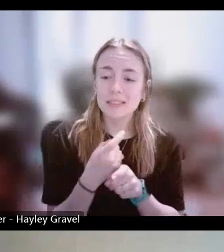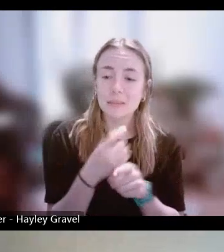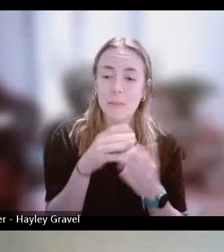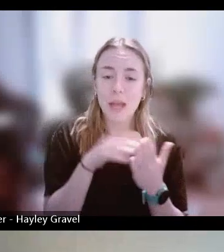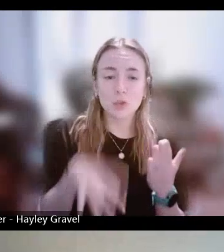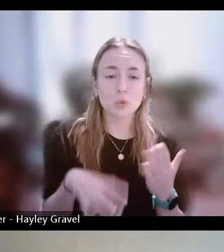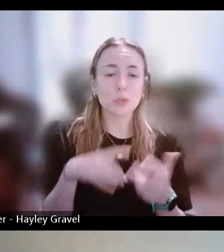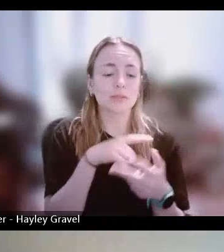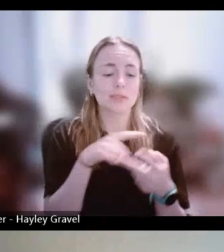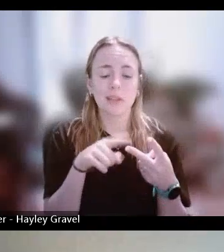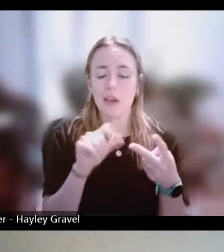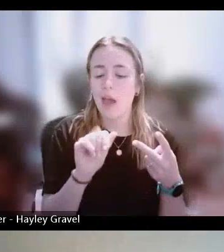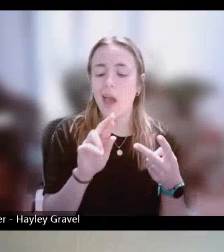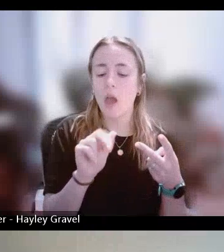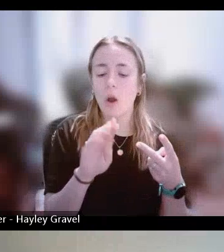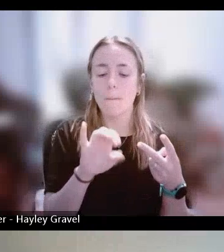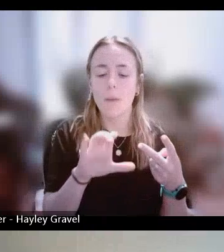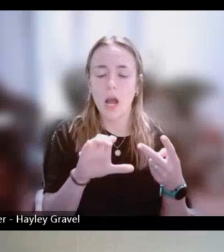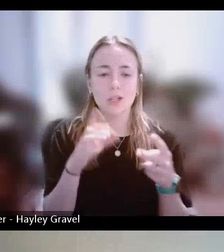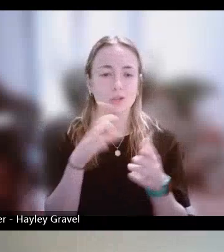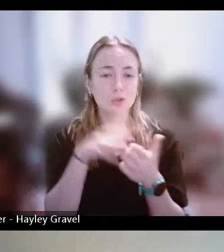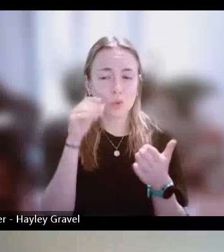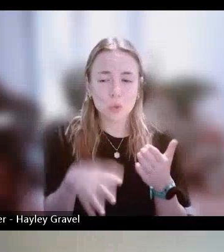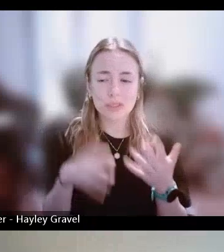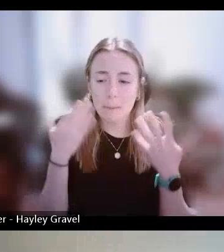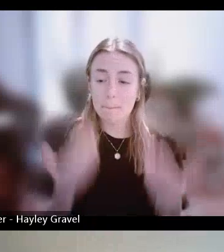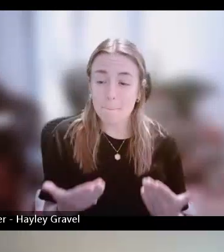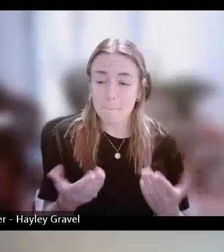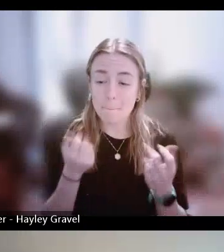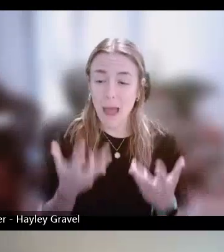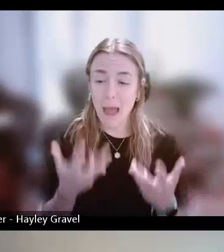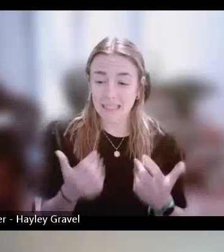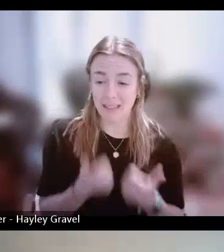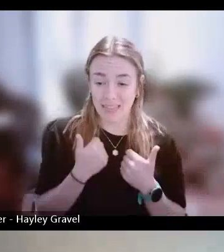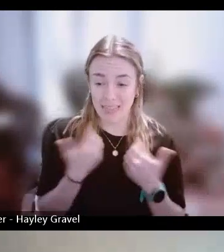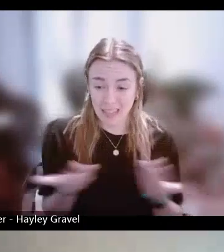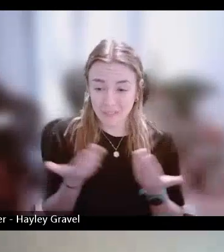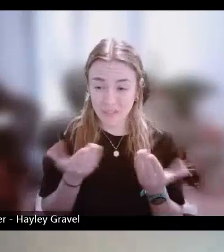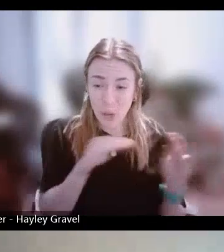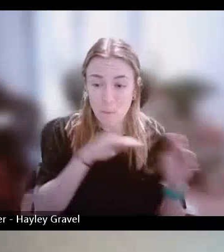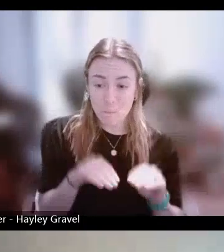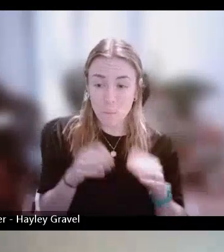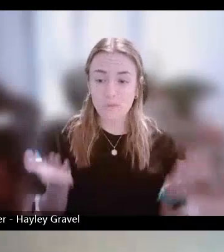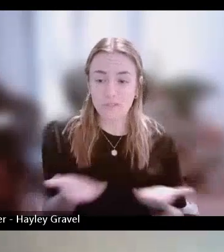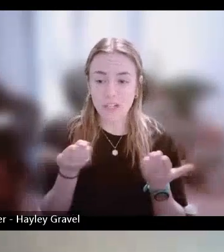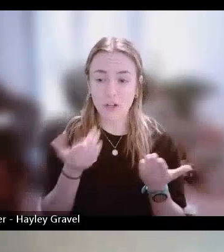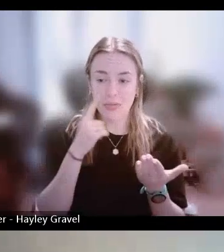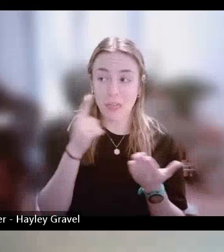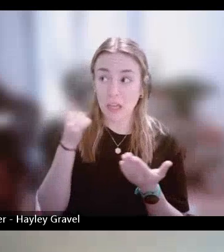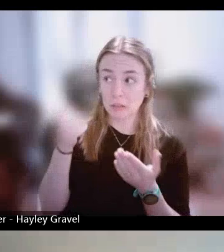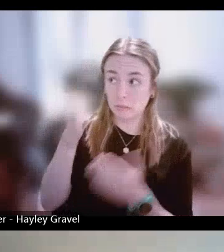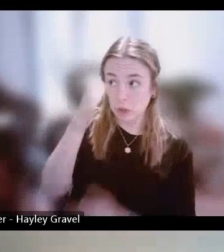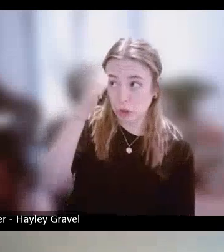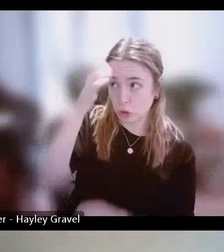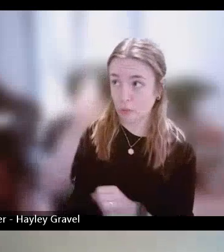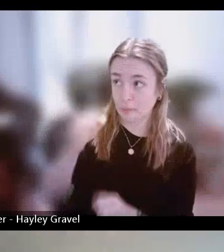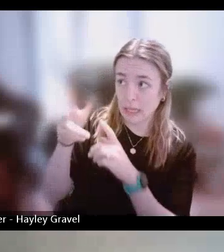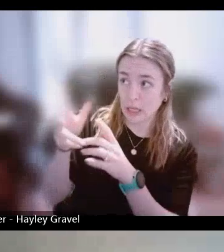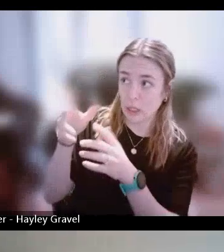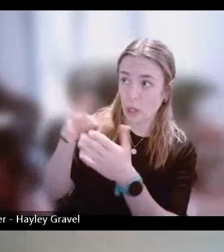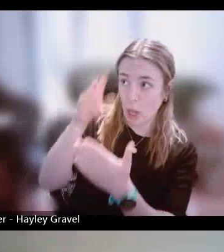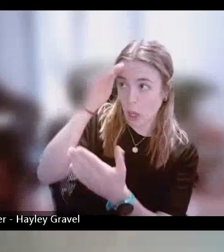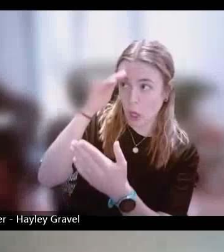students. So there's a lot to kind of go off of. And my main points have to do